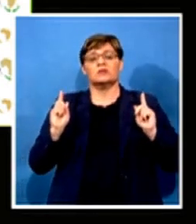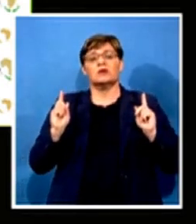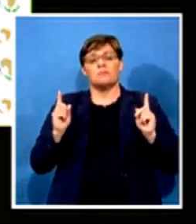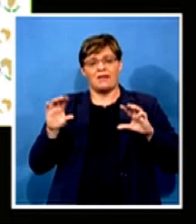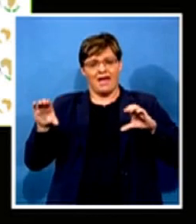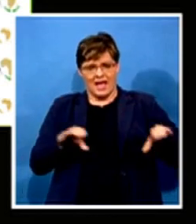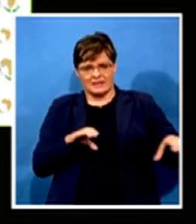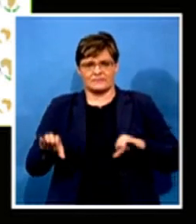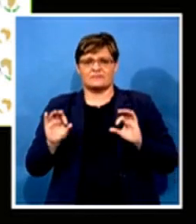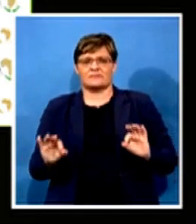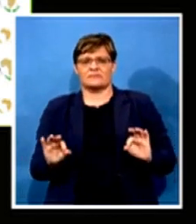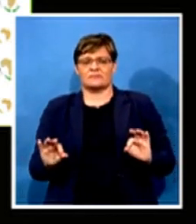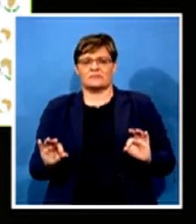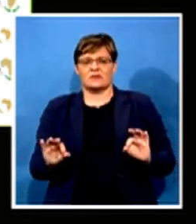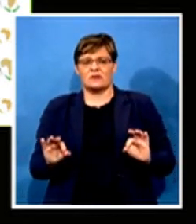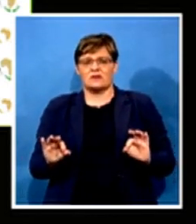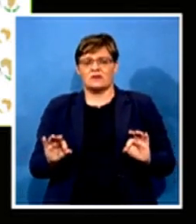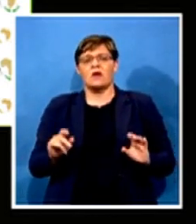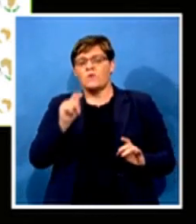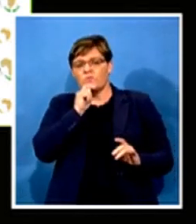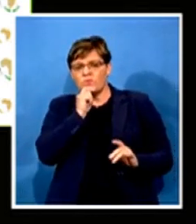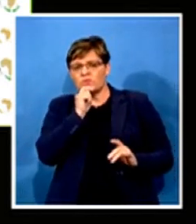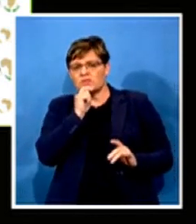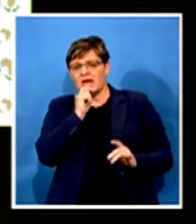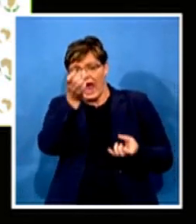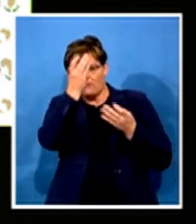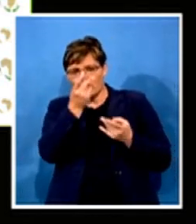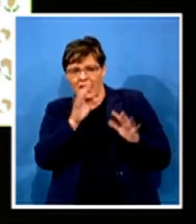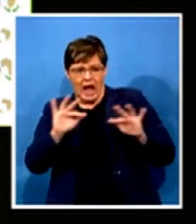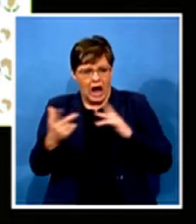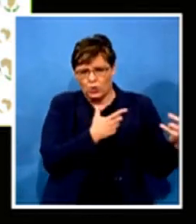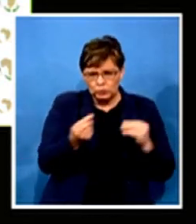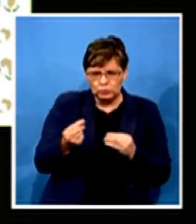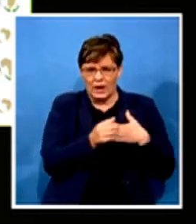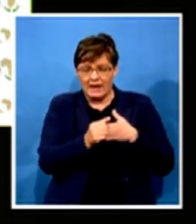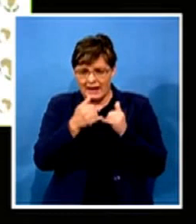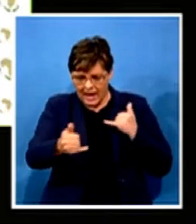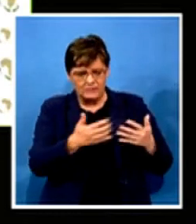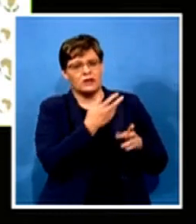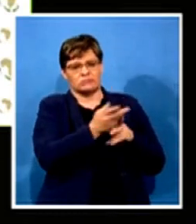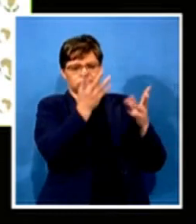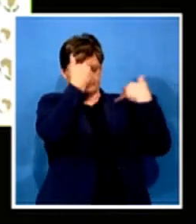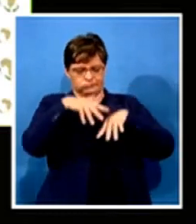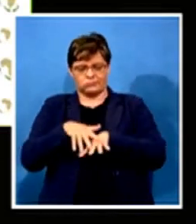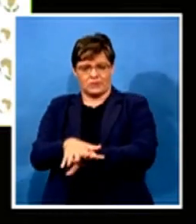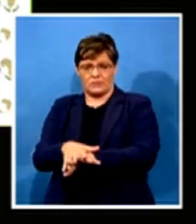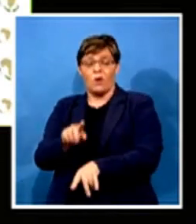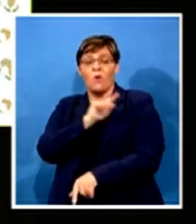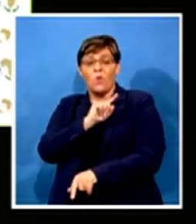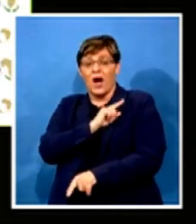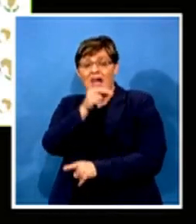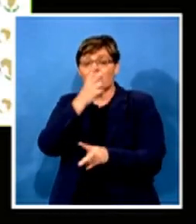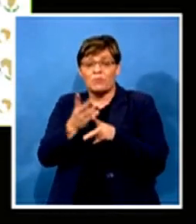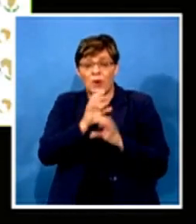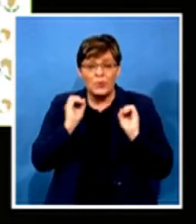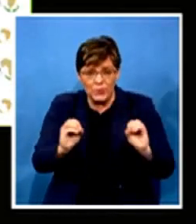the guidelines that we've put out there to accelerate the preparedness, because failure to prepare is preparing ourselves to fail. This is a virus that has come